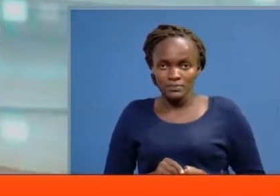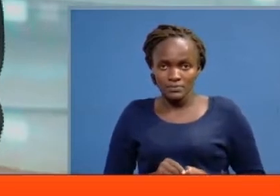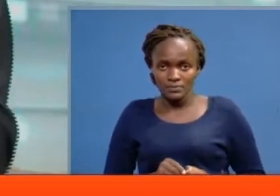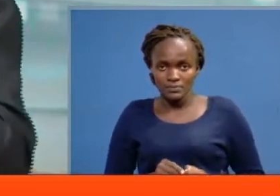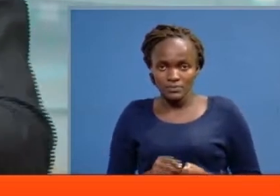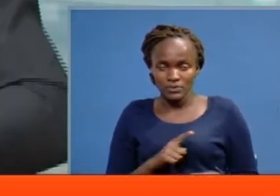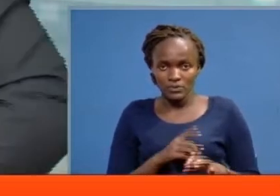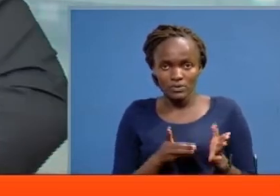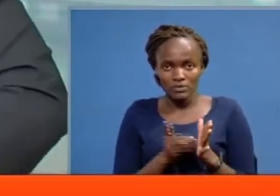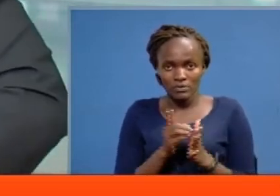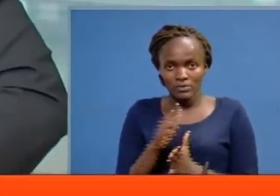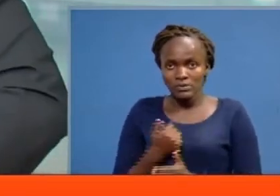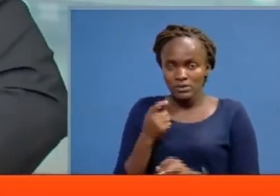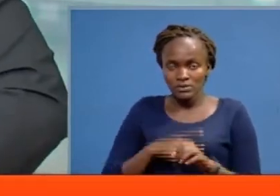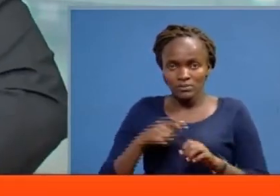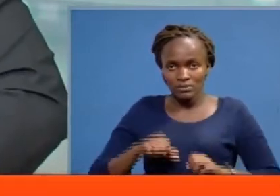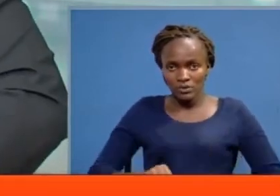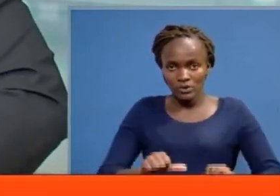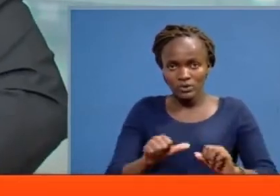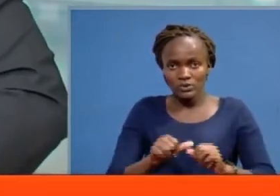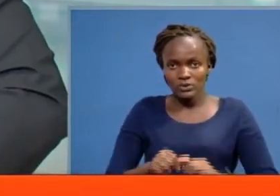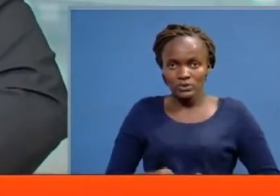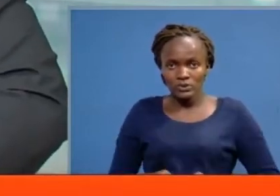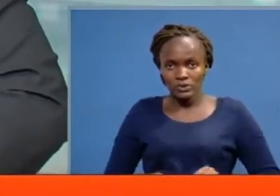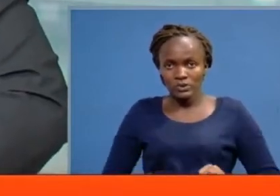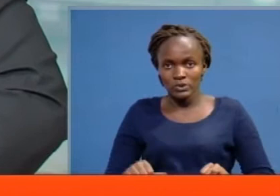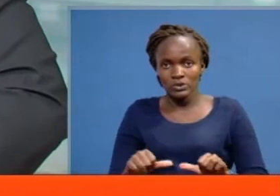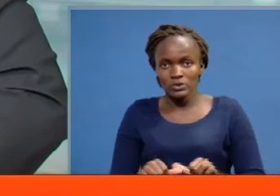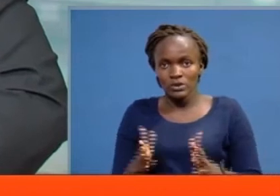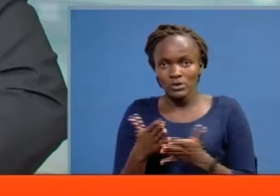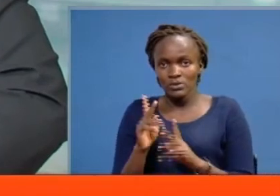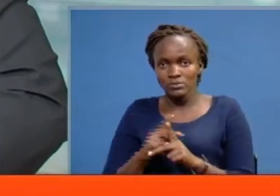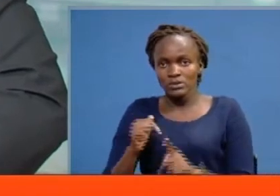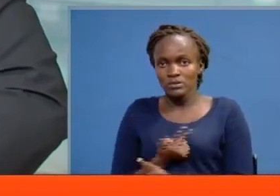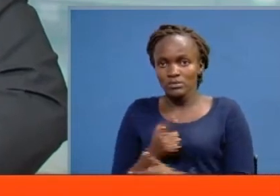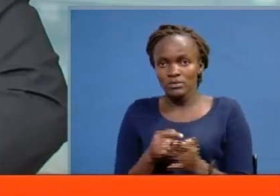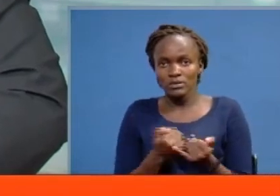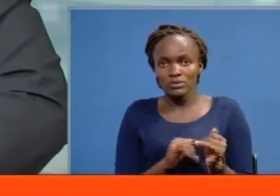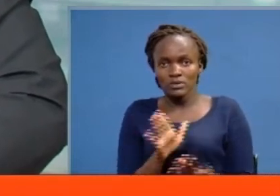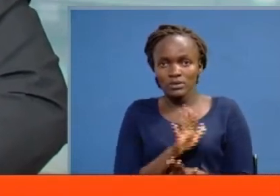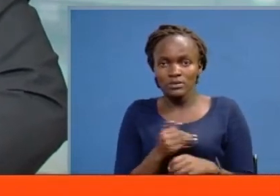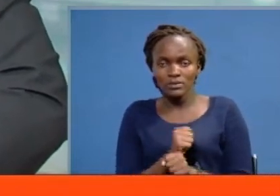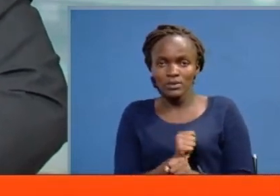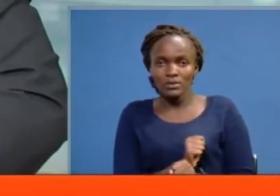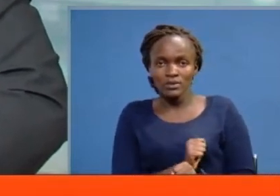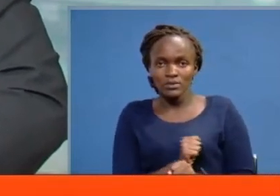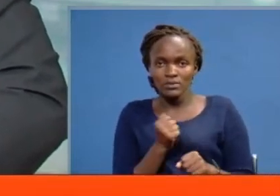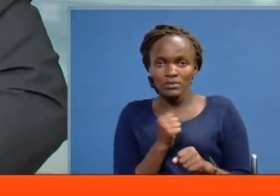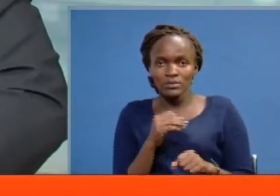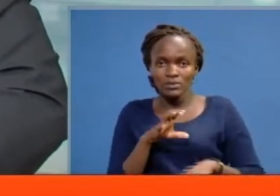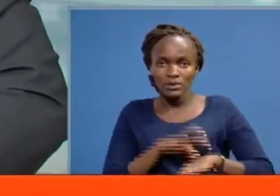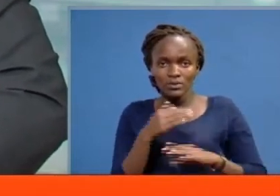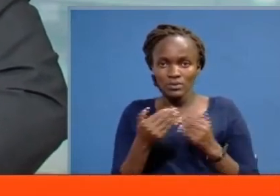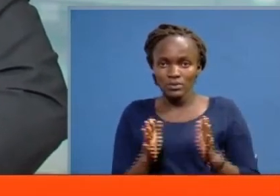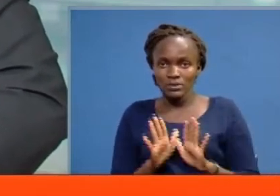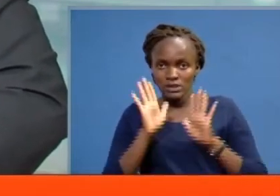we go by, just as you said earlier. And how can we best position ourselves in a new workplace to get all the relevant skills? And